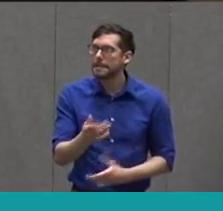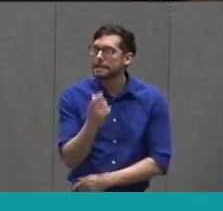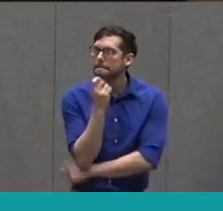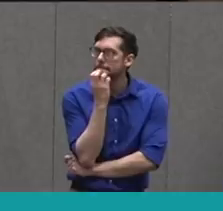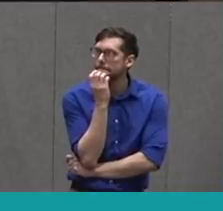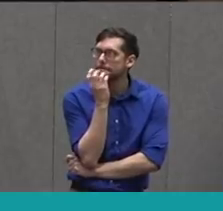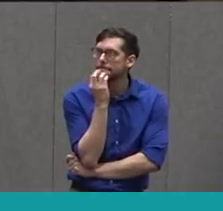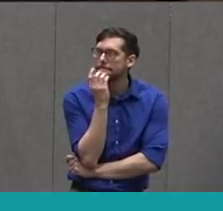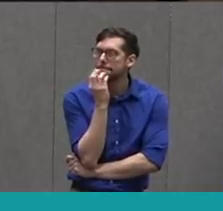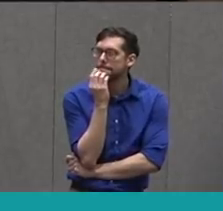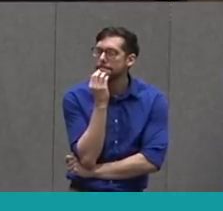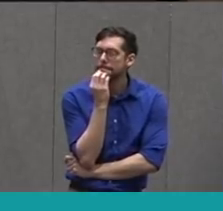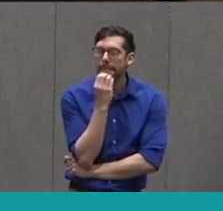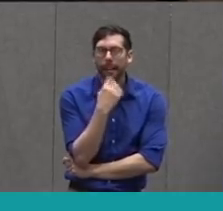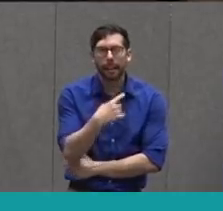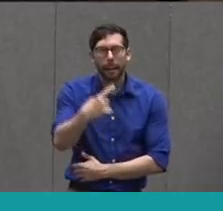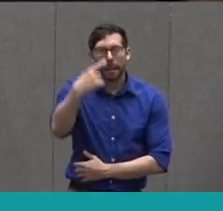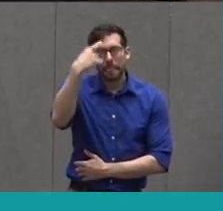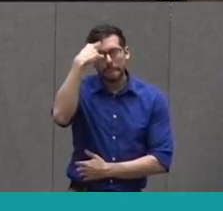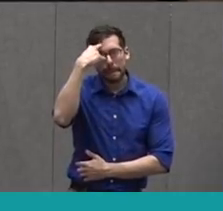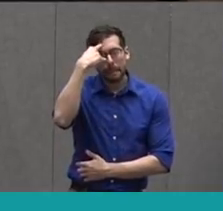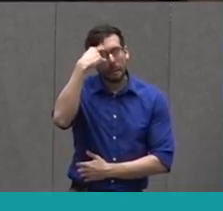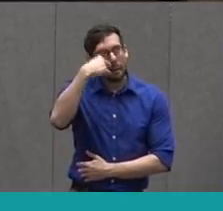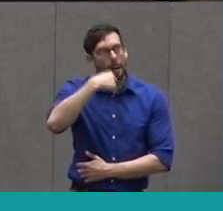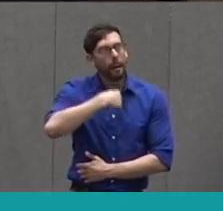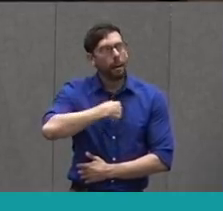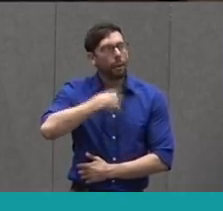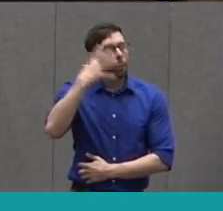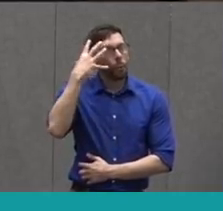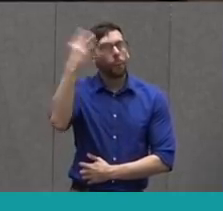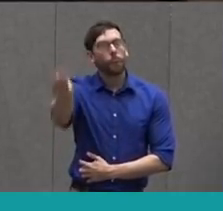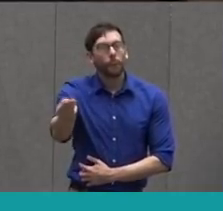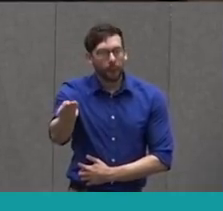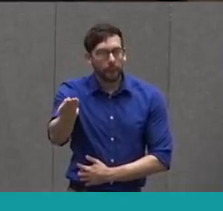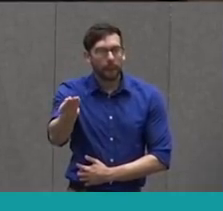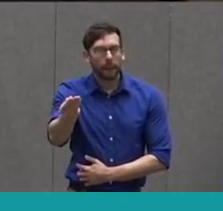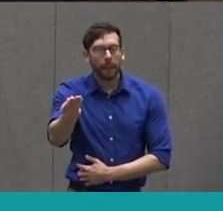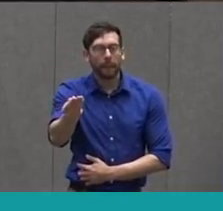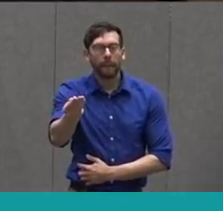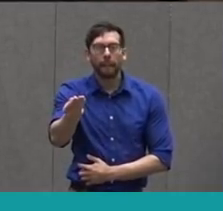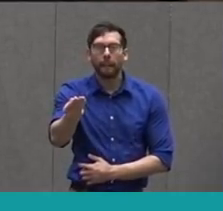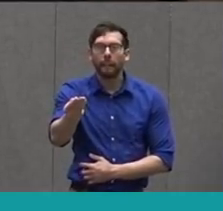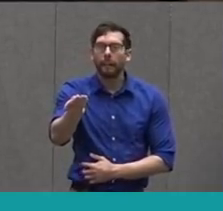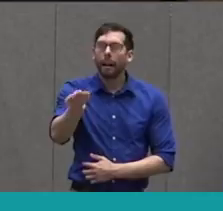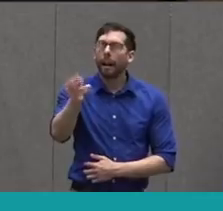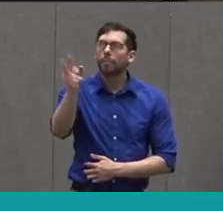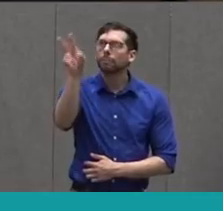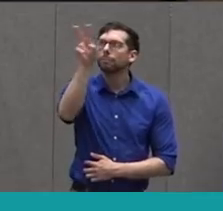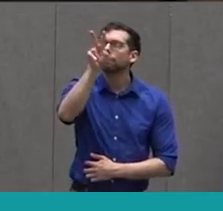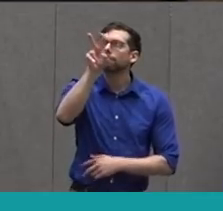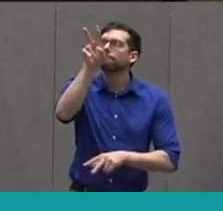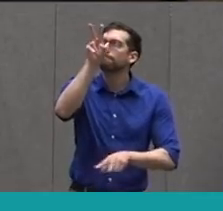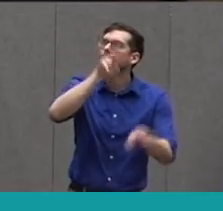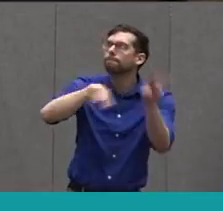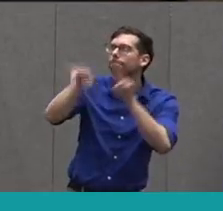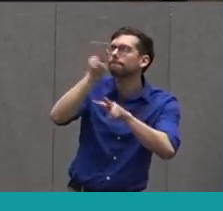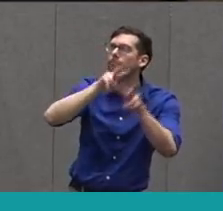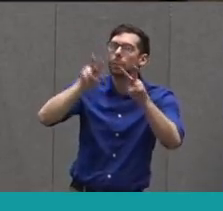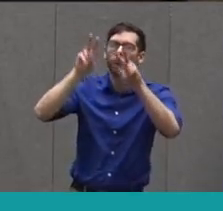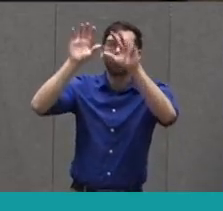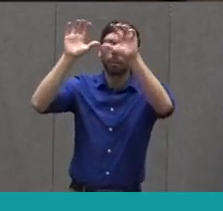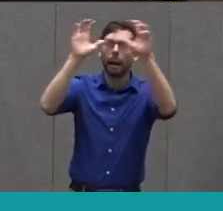maybe I could go outside and possibly look at the clouds or find some